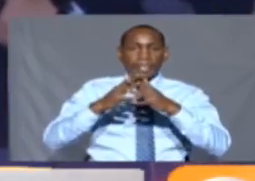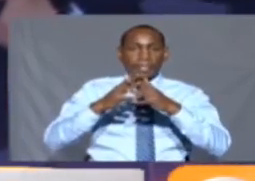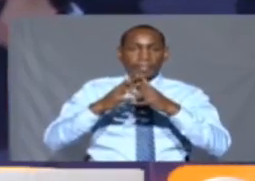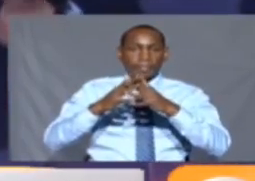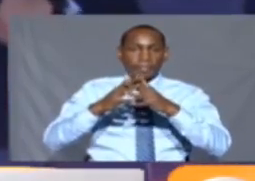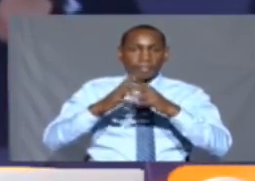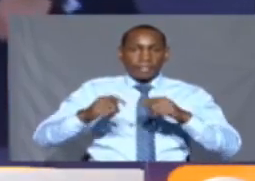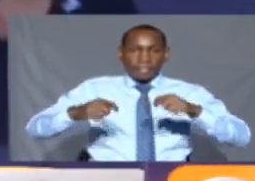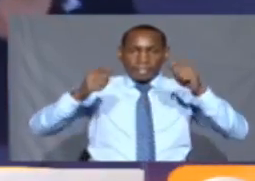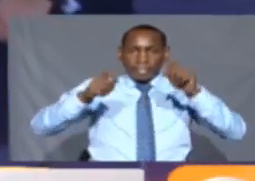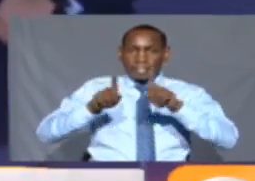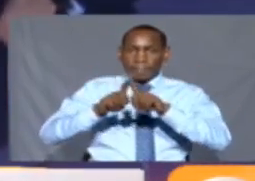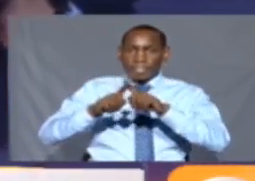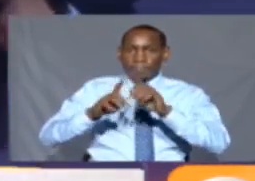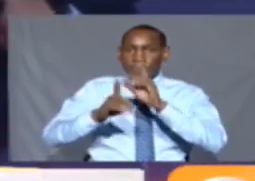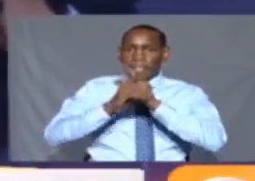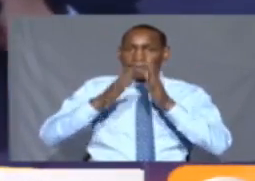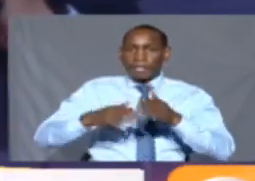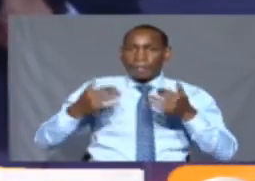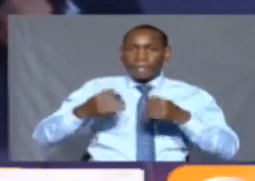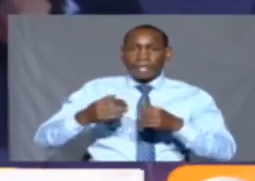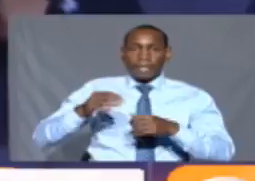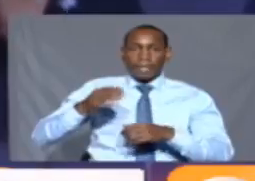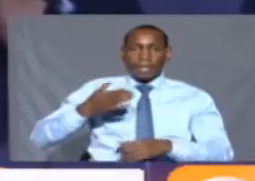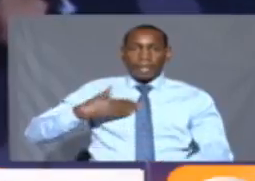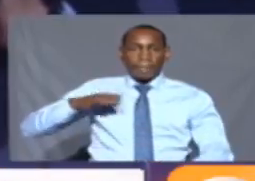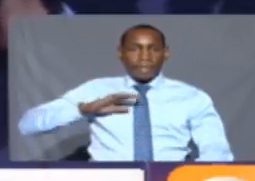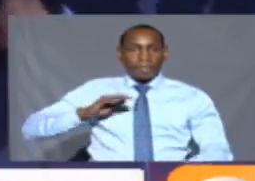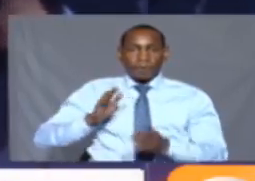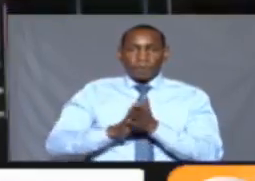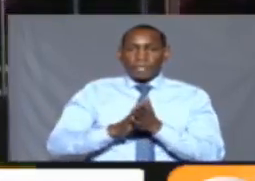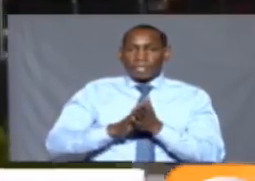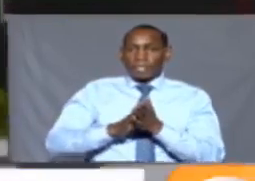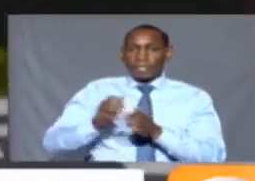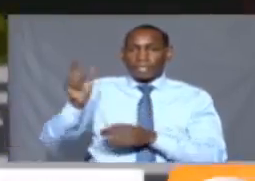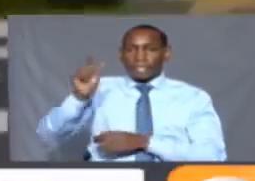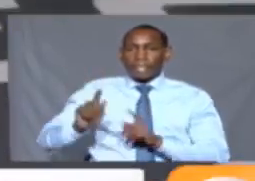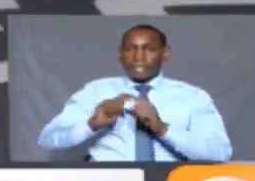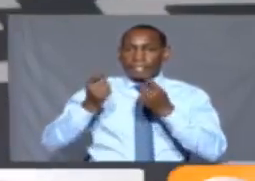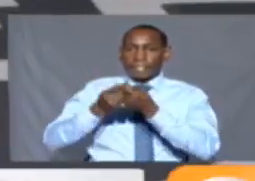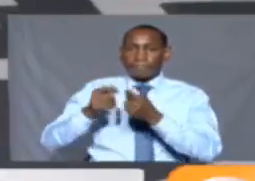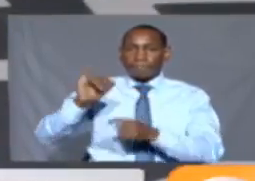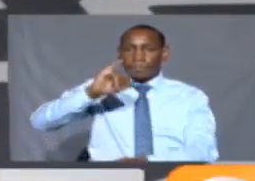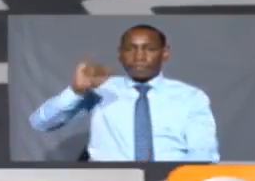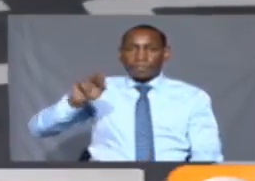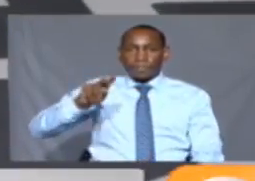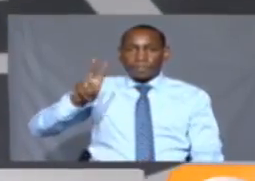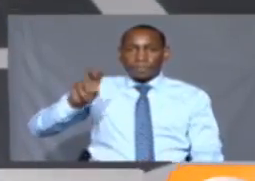The right back has previously played for Barcelona and Italian giants Juventus.